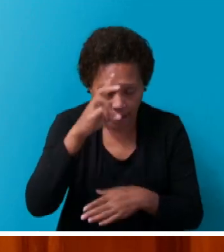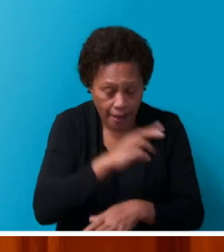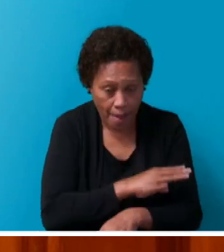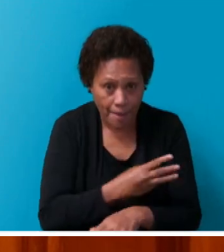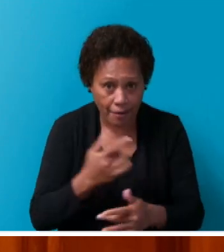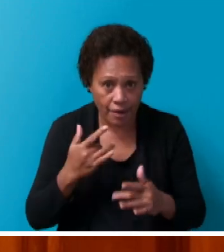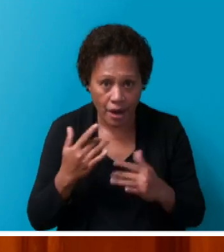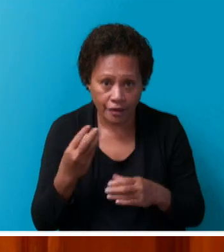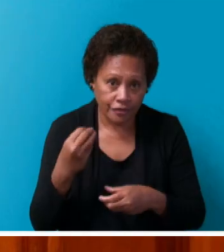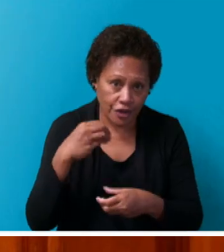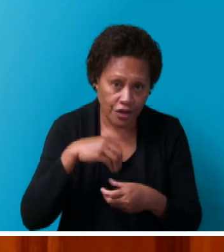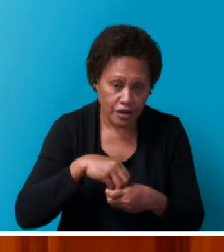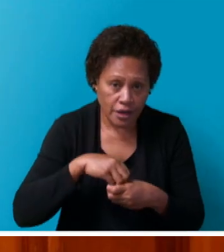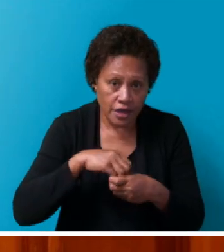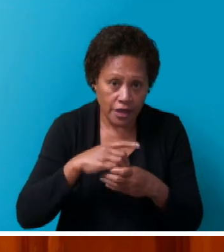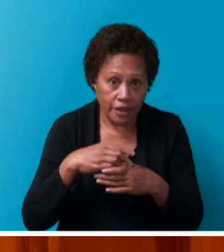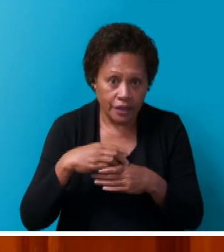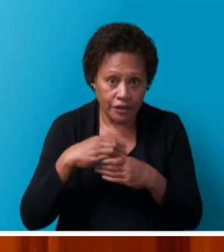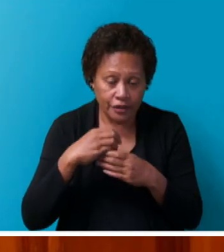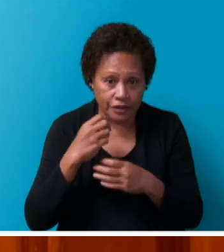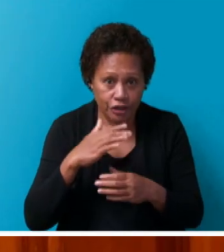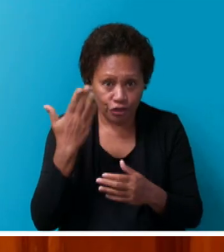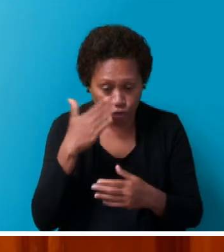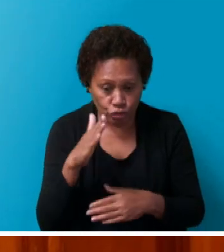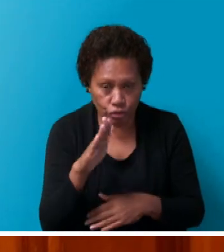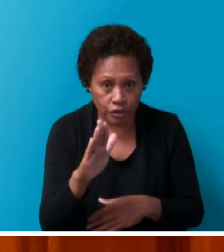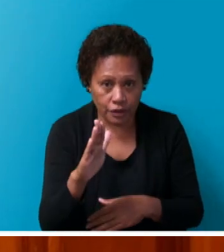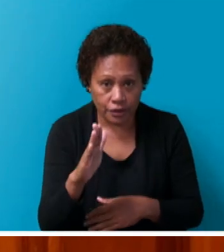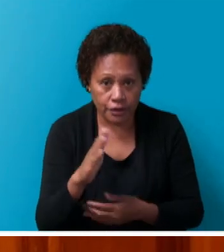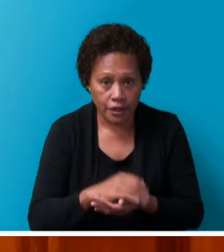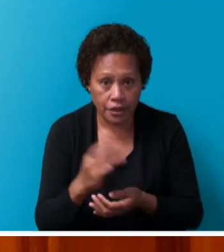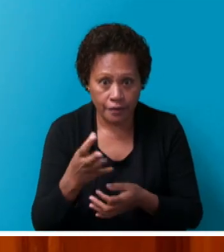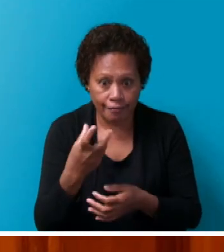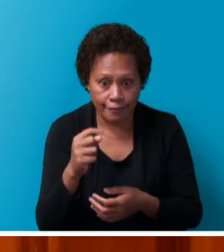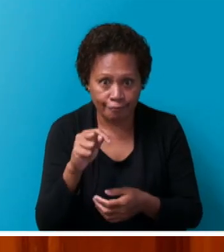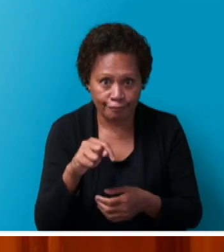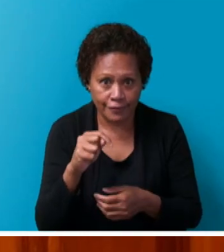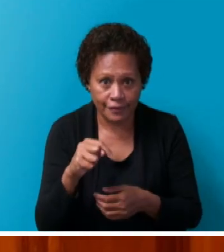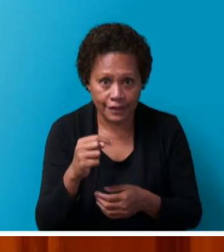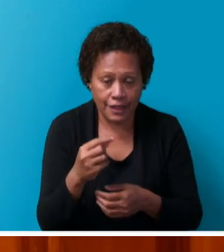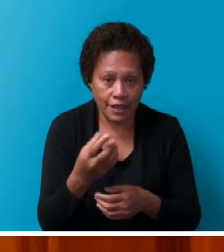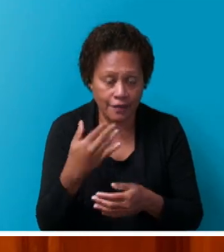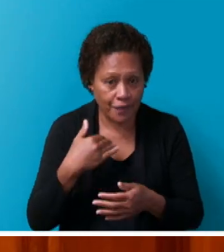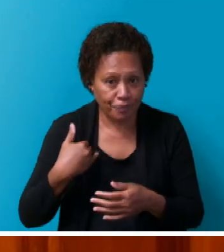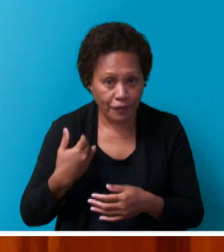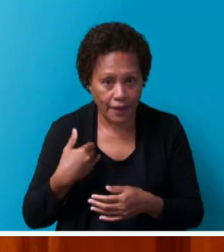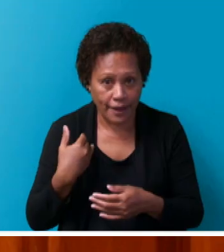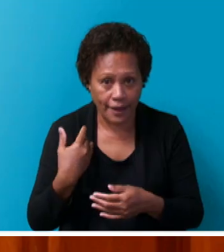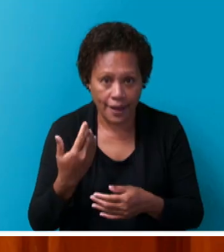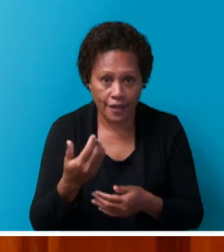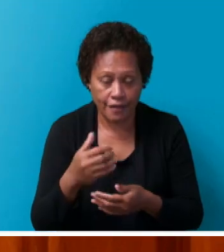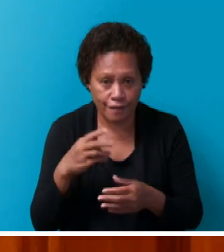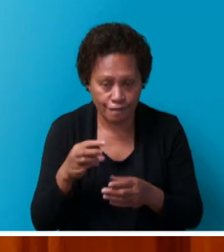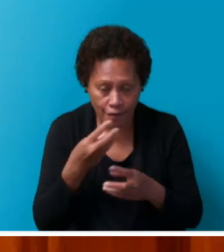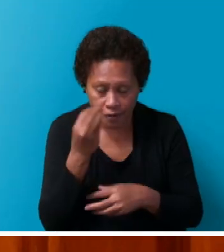including tiger shark sightings. Tiger sharks are apex predators that signal a healthy food web. We